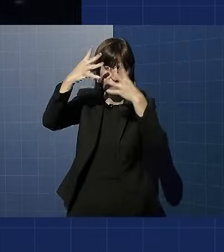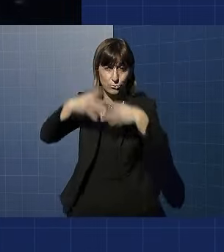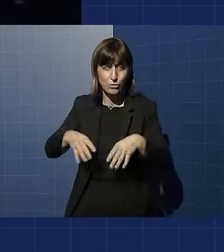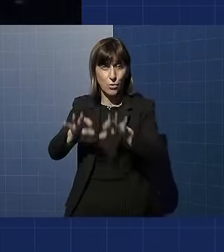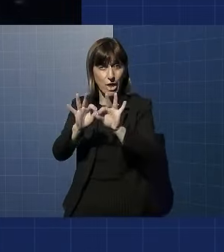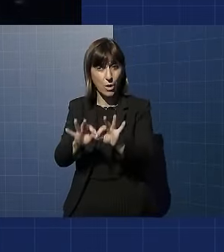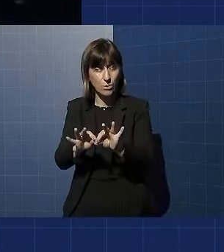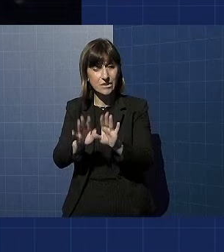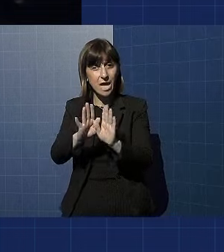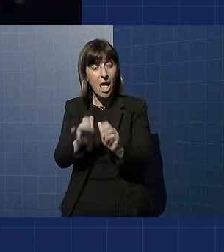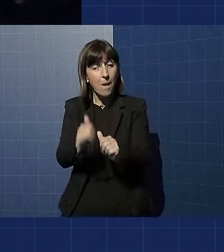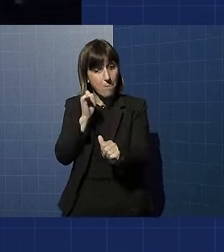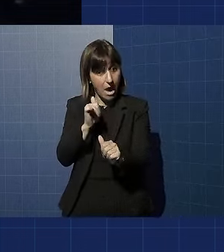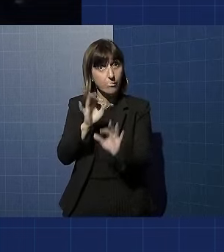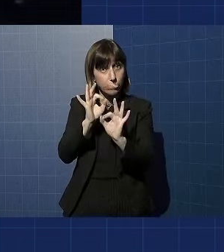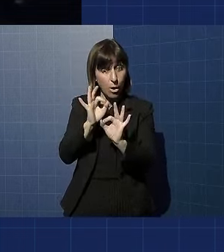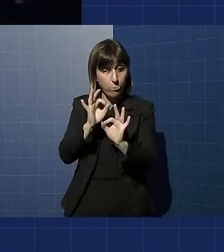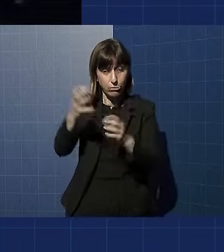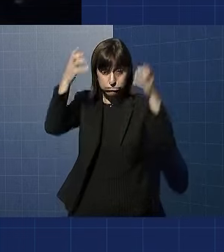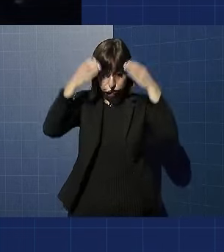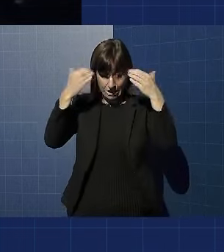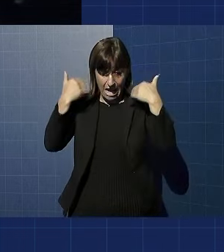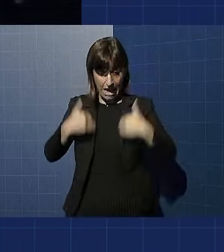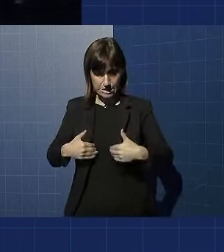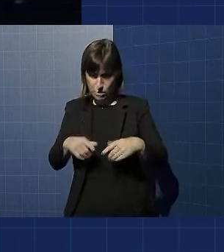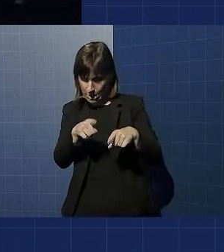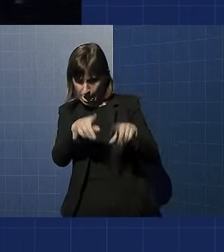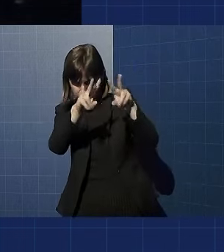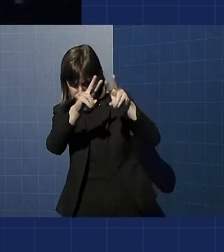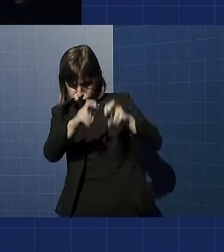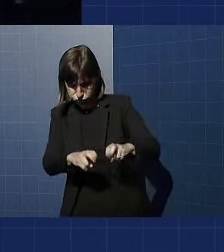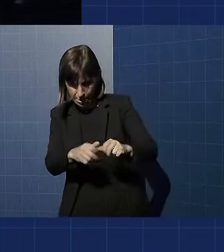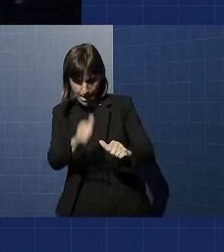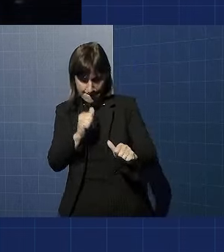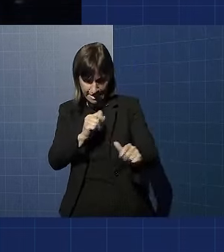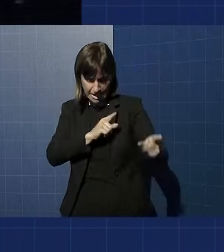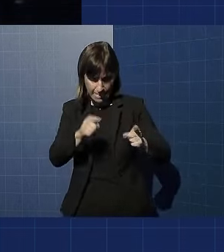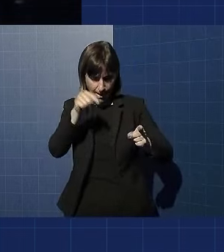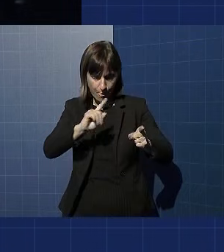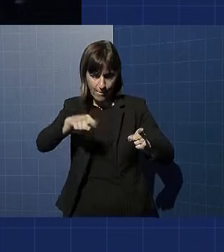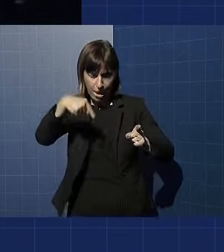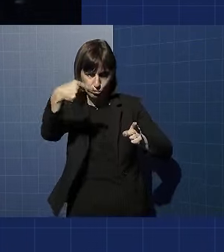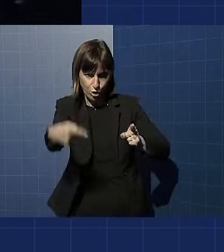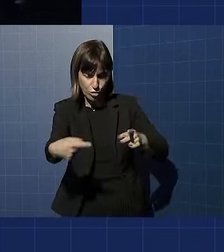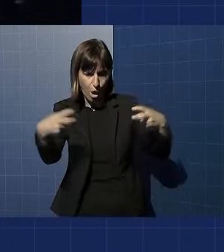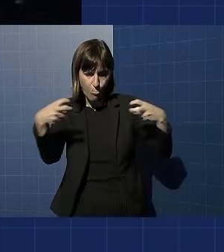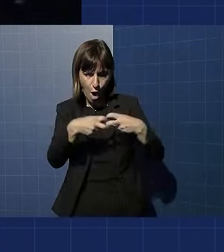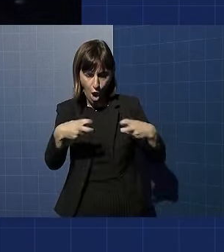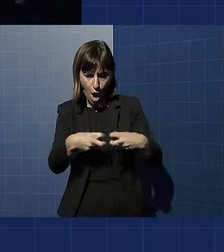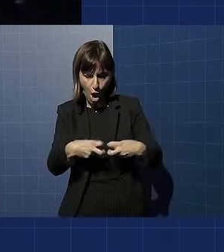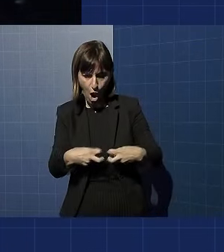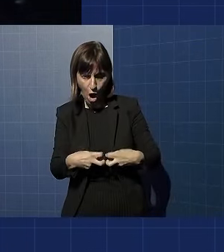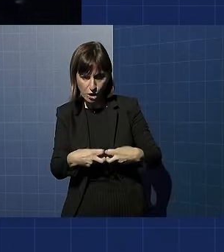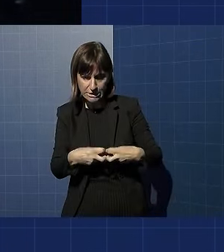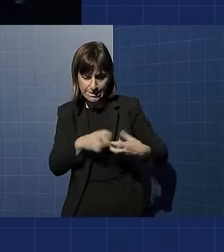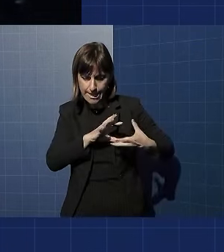physiological change, we can get a better understanding of the fundamental difference, or let's say the fundamental science. And if we understand